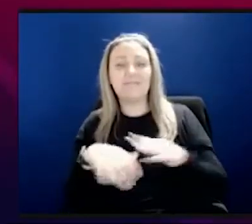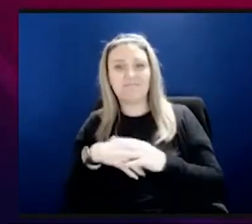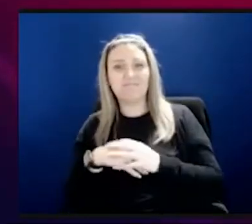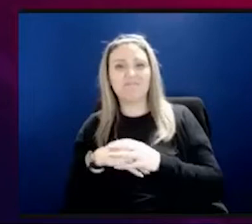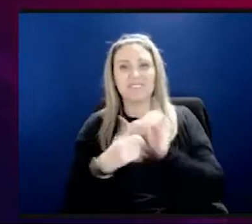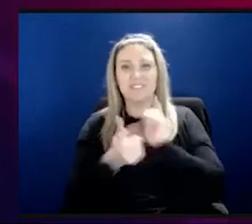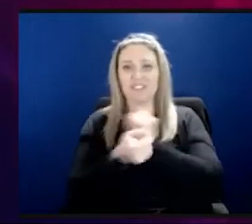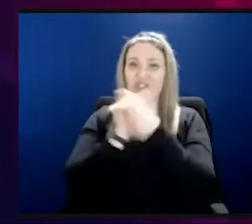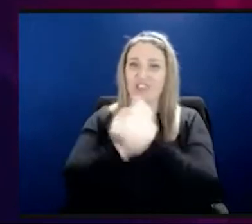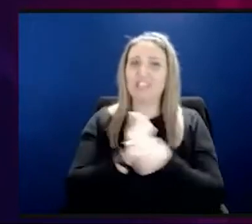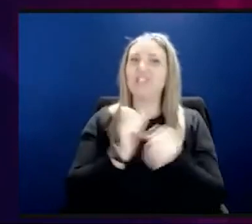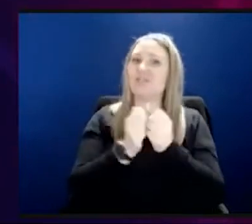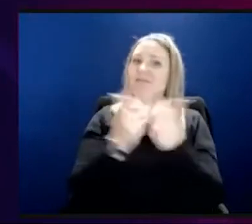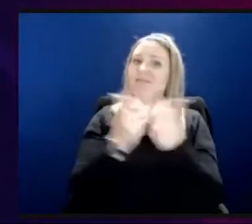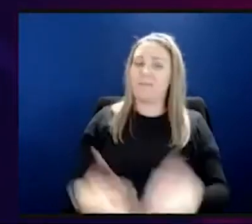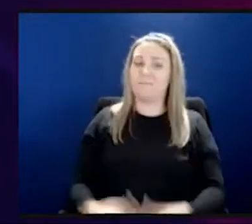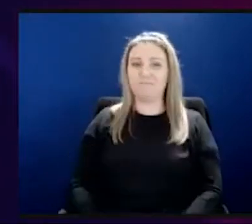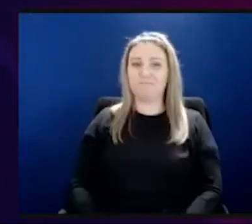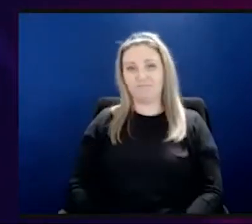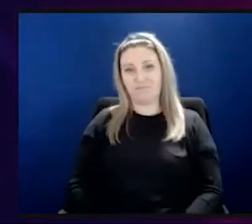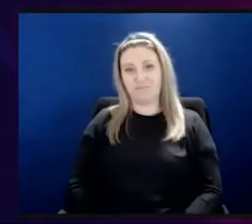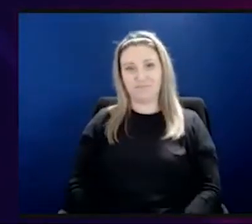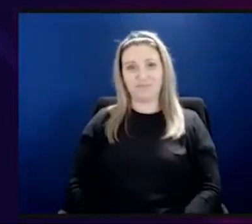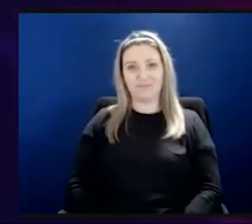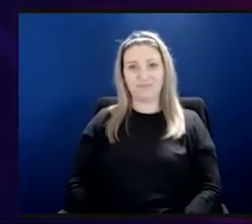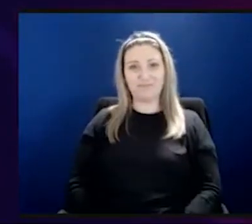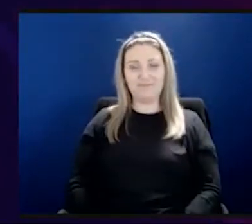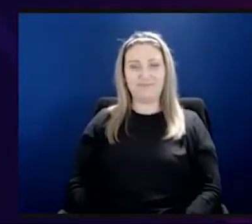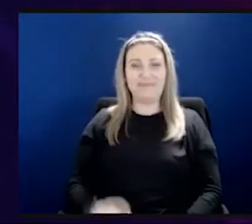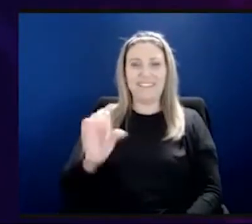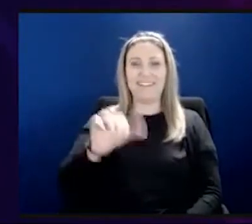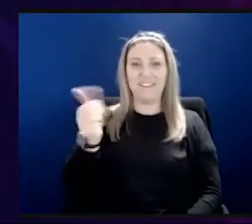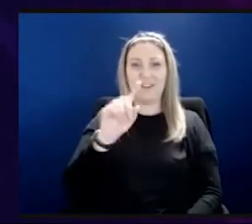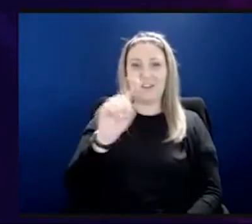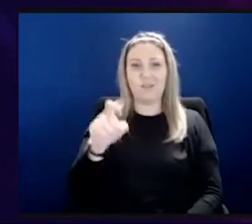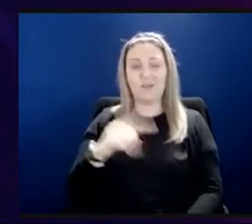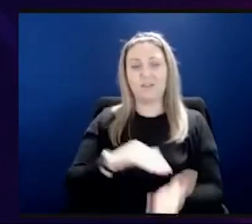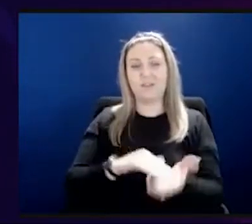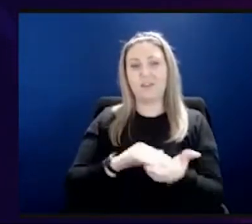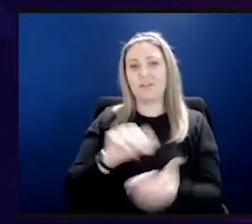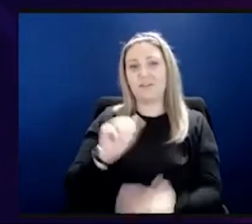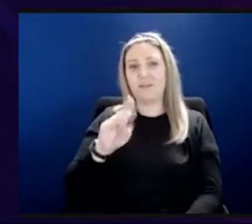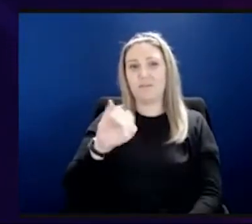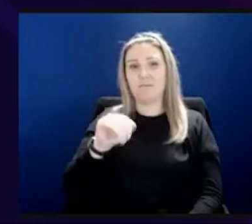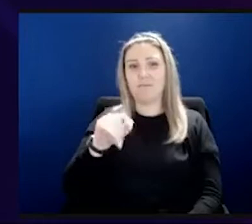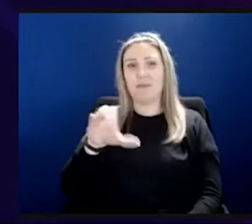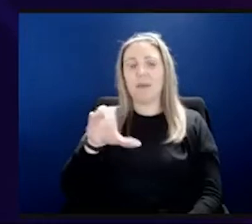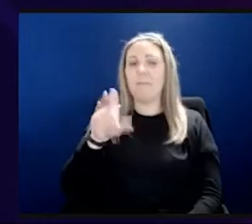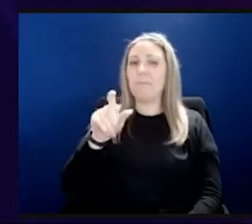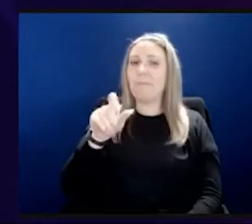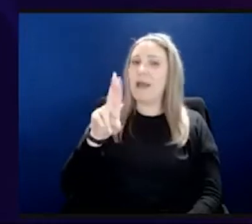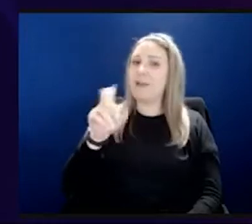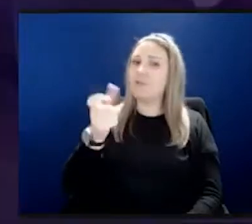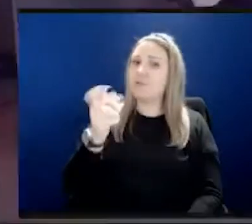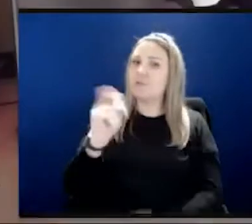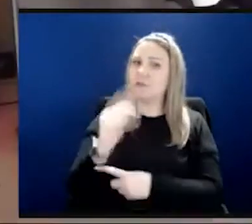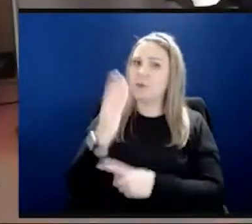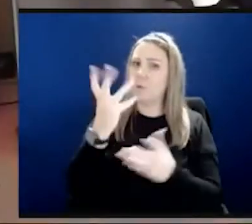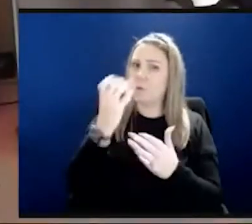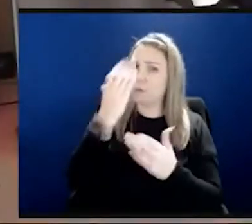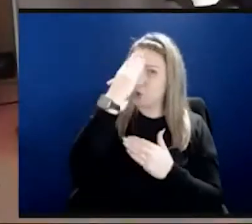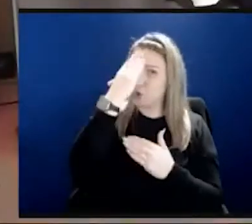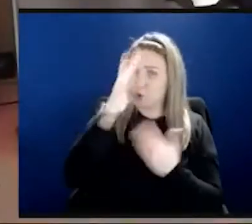lot. I have another question for Dr. Abik from Byron. Byron wants to know, how long on average does a